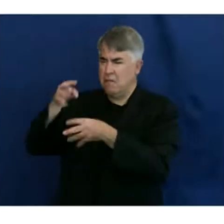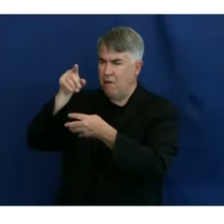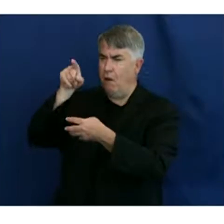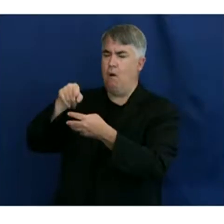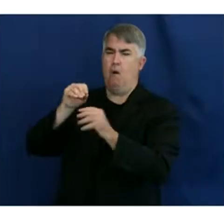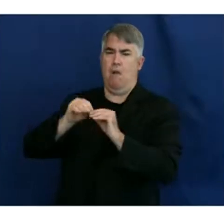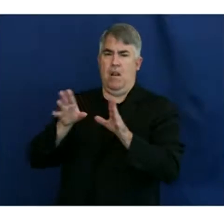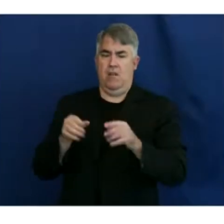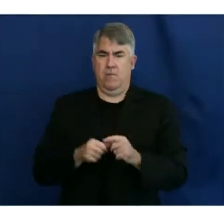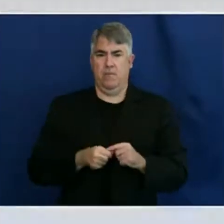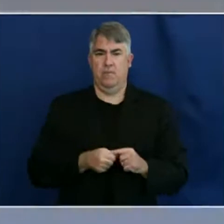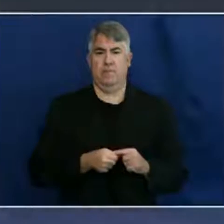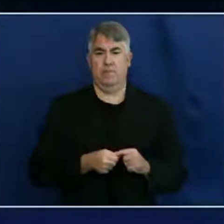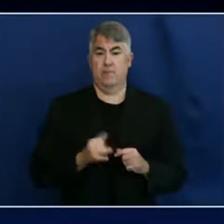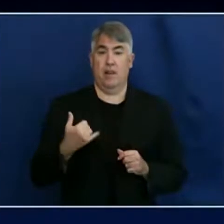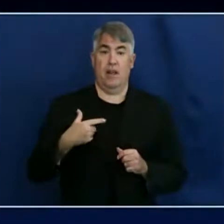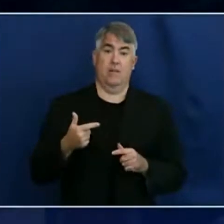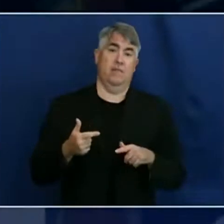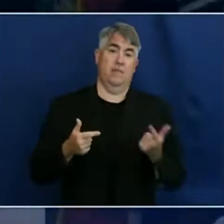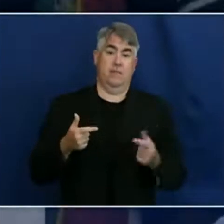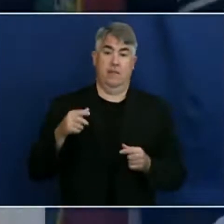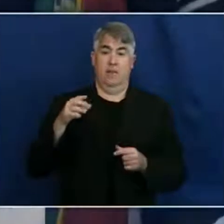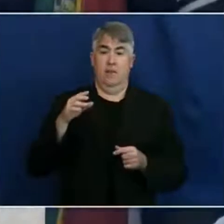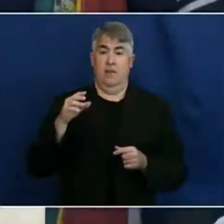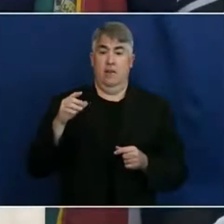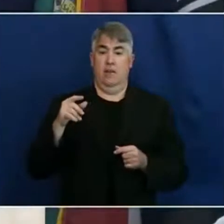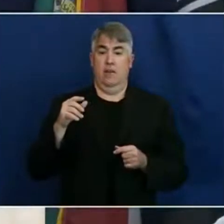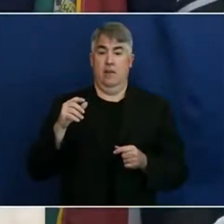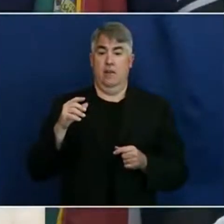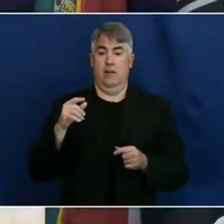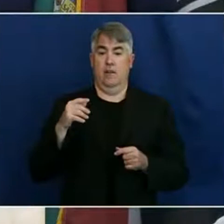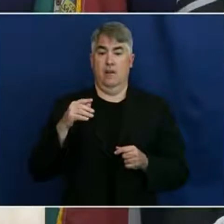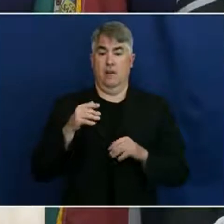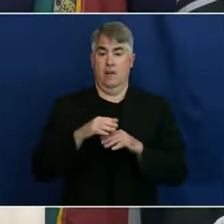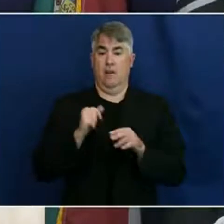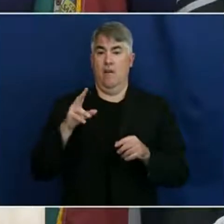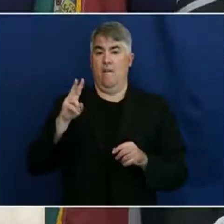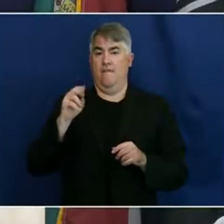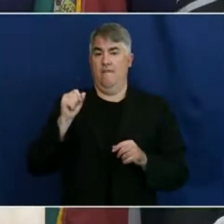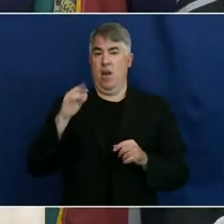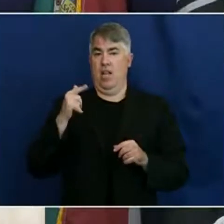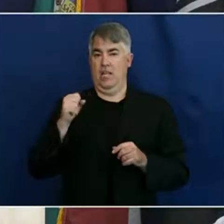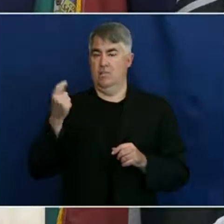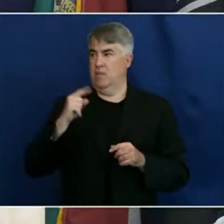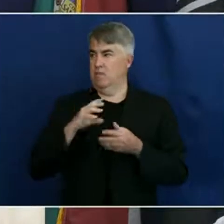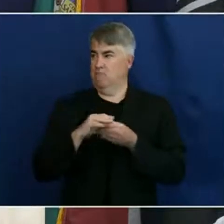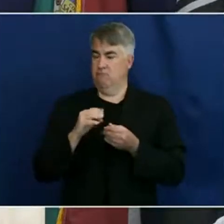to turn it over to Supervisor Vargas, and then we will go to your questions.